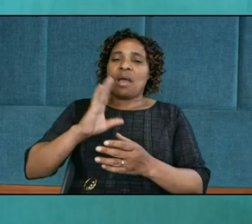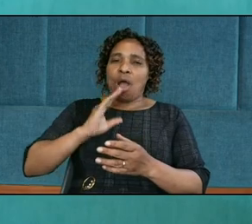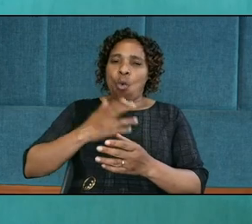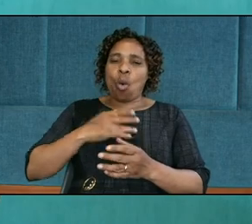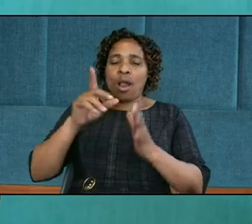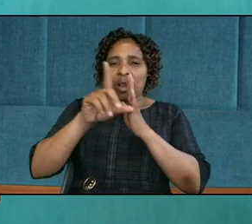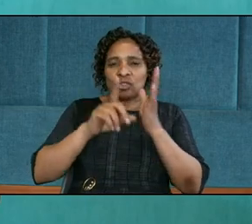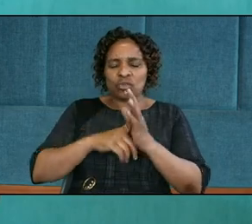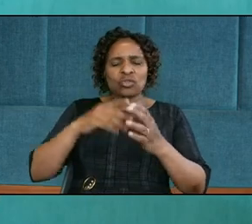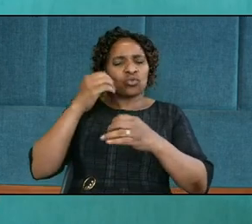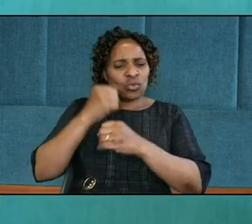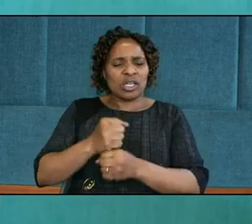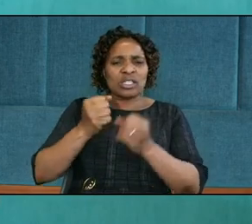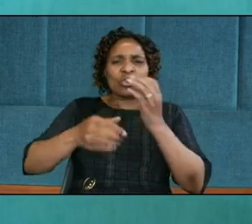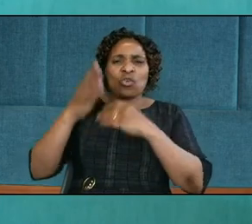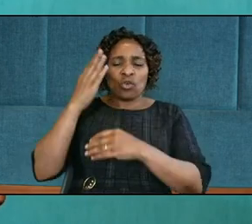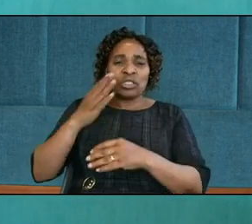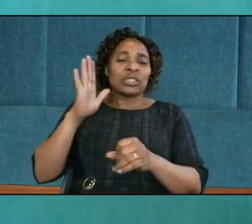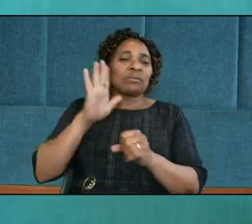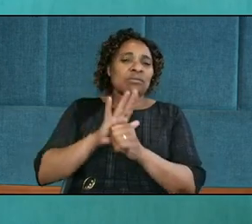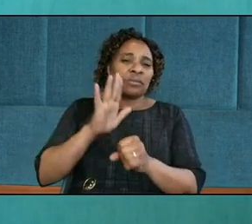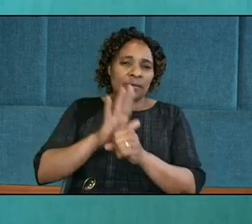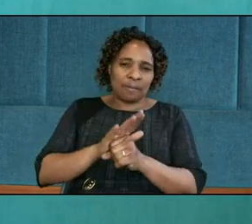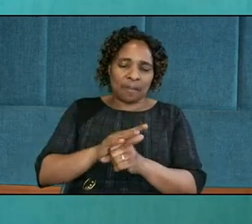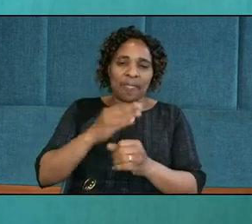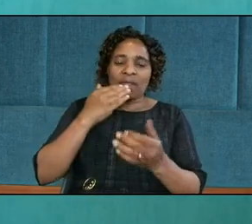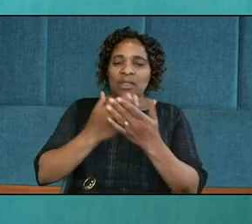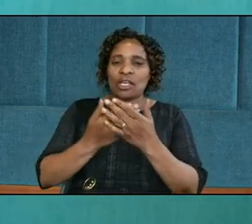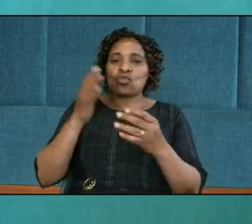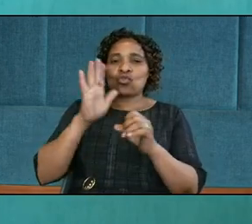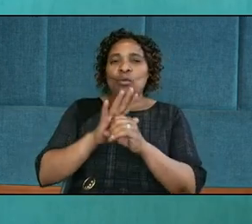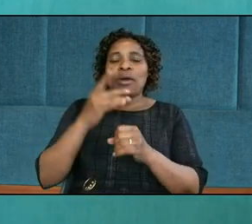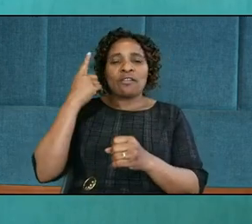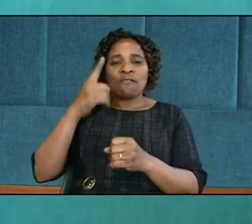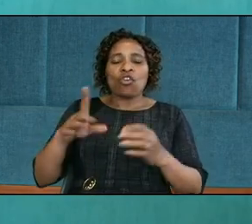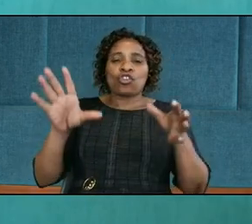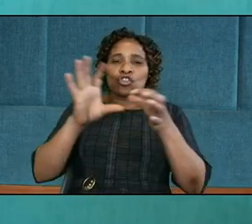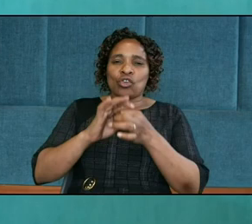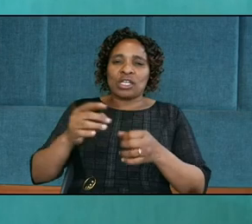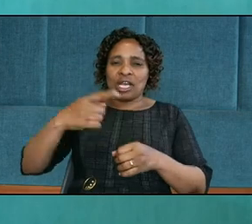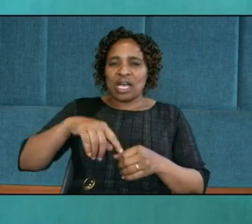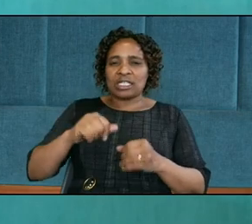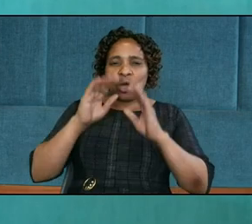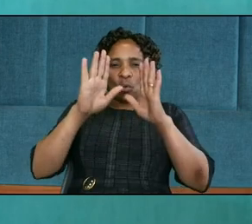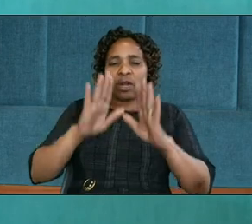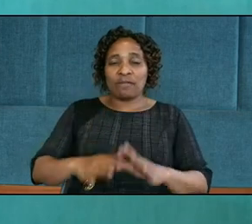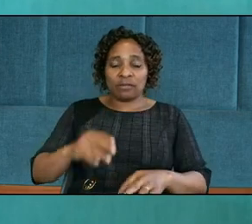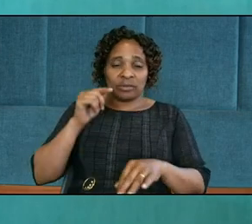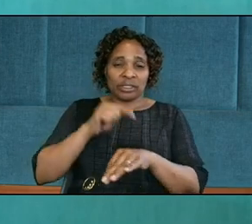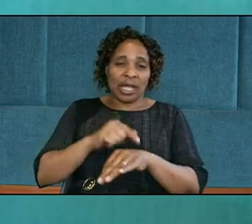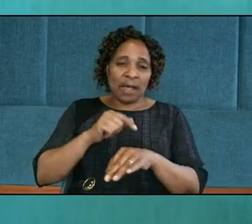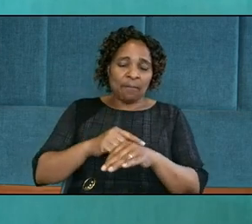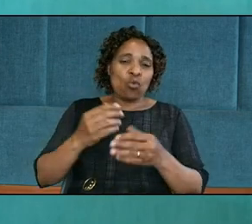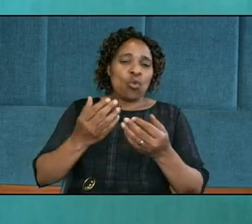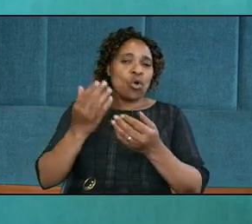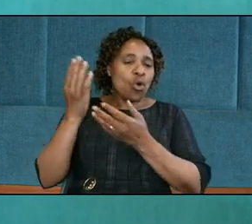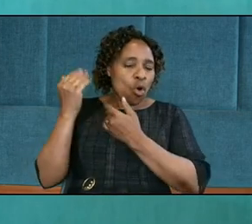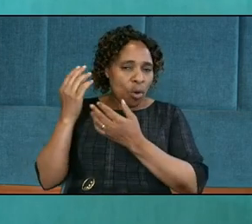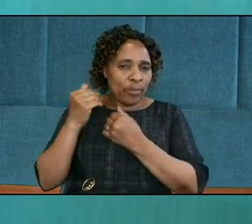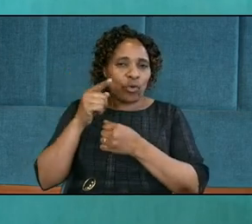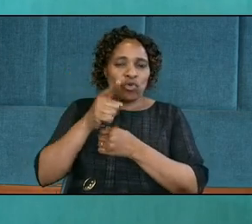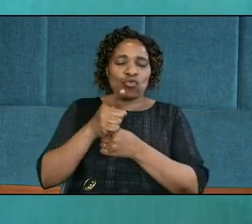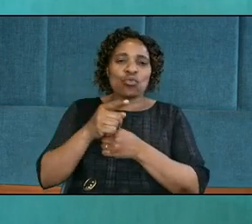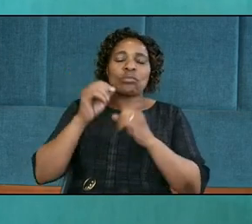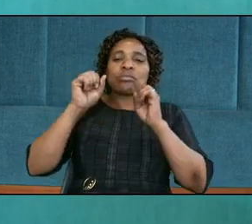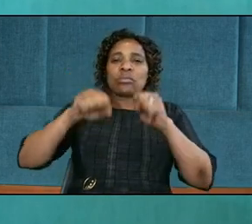ought to trust in God implicitly. Thank you so much for joining us. It's been a wonderful time. We hope that you